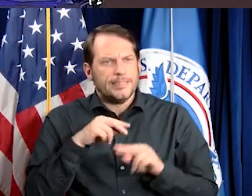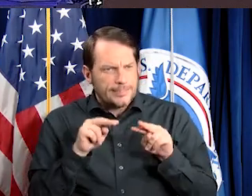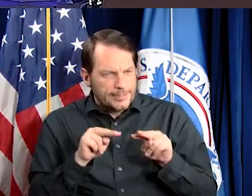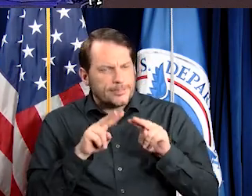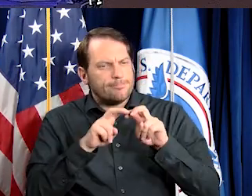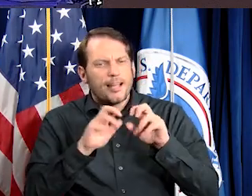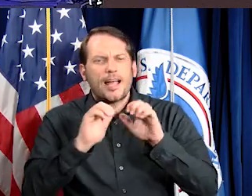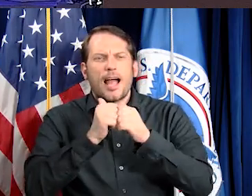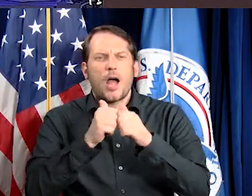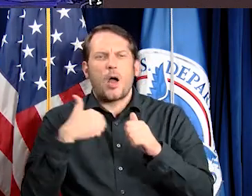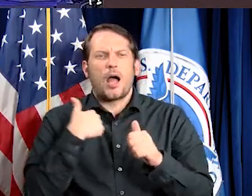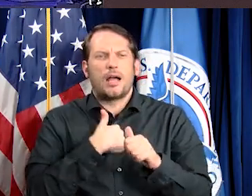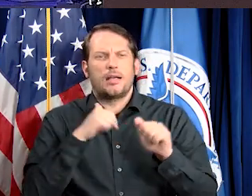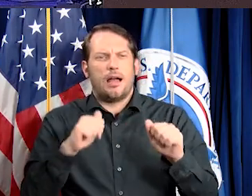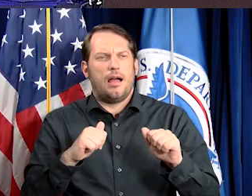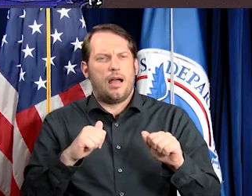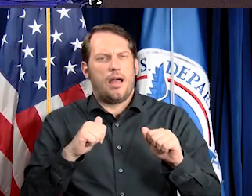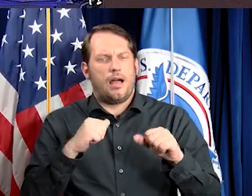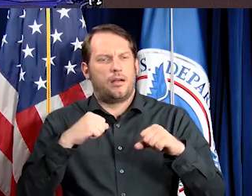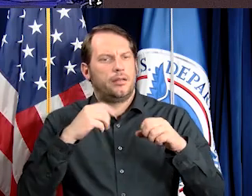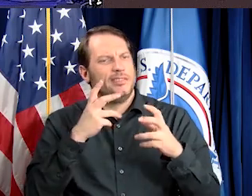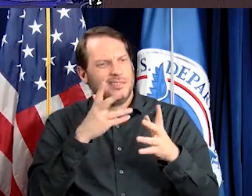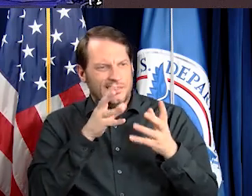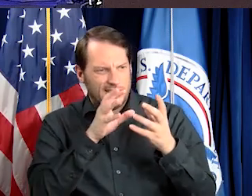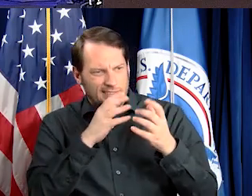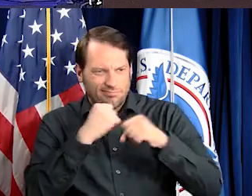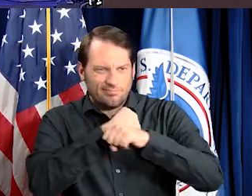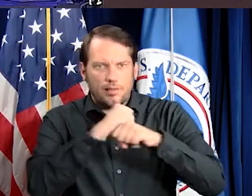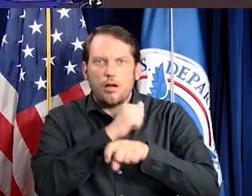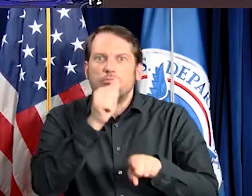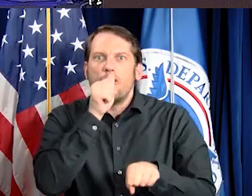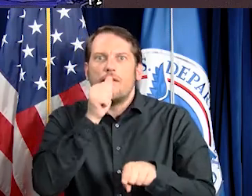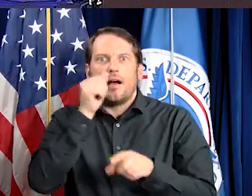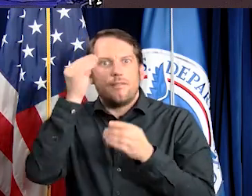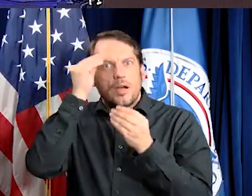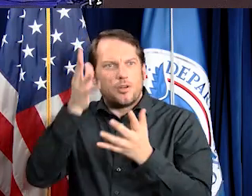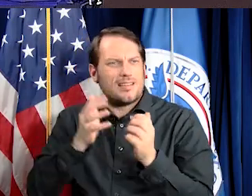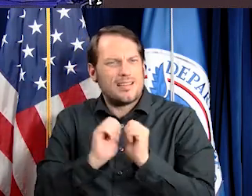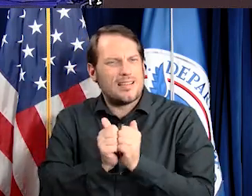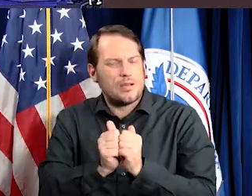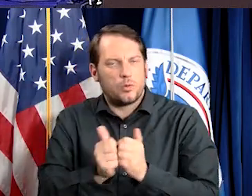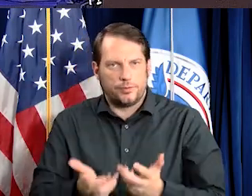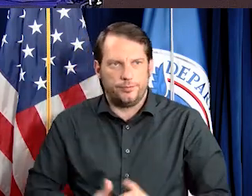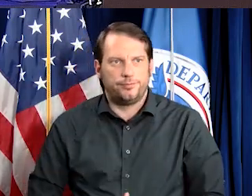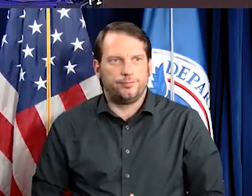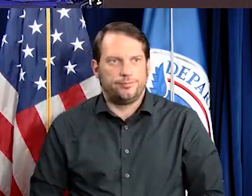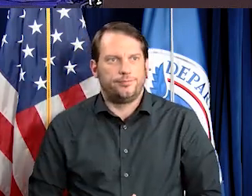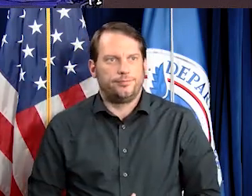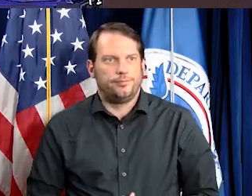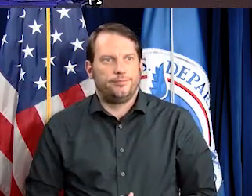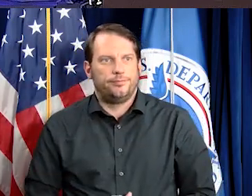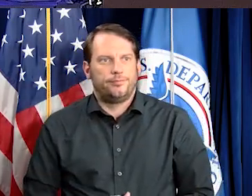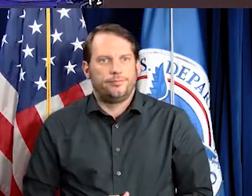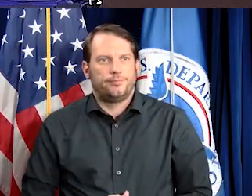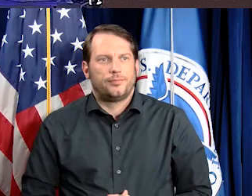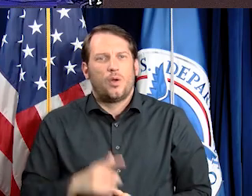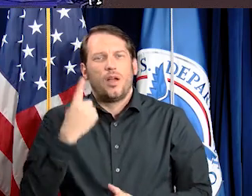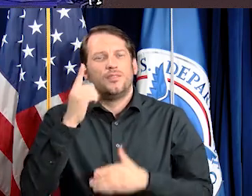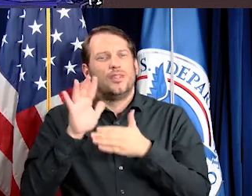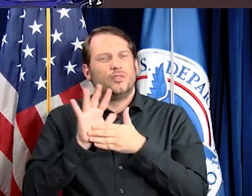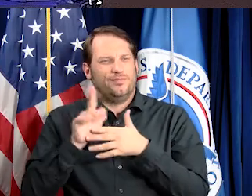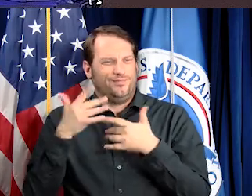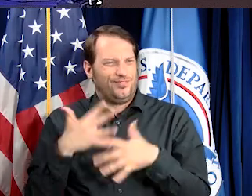privacy information. I created an ethical geo video. It was a video challenge that recently came out to talk about some of